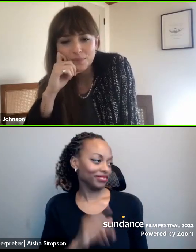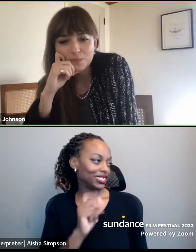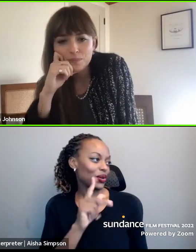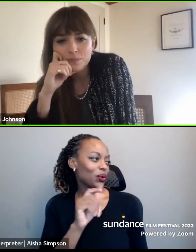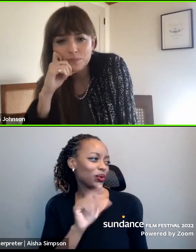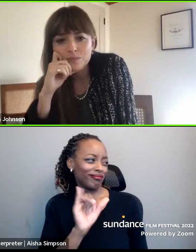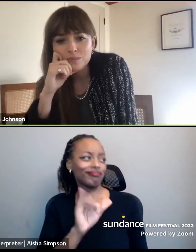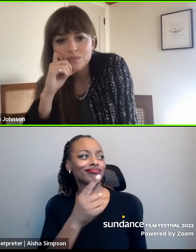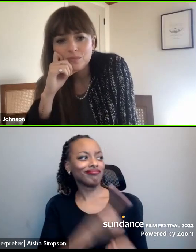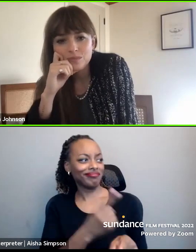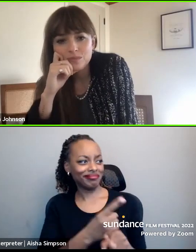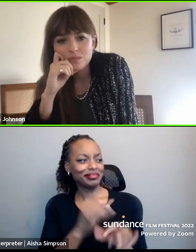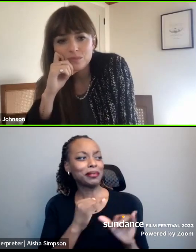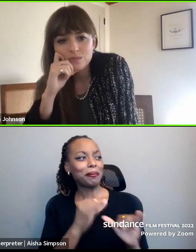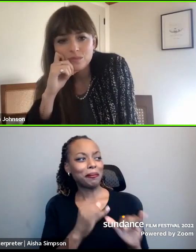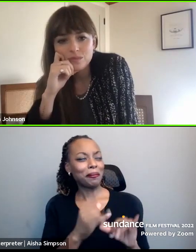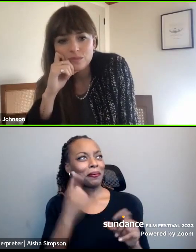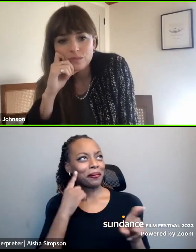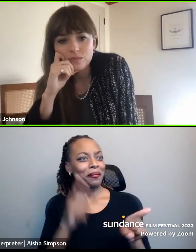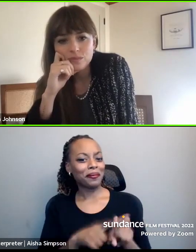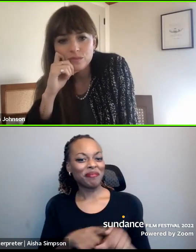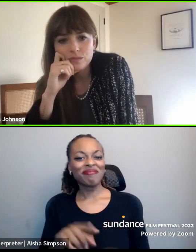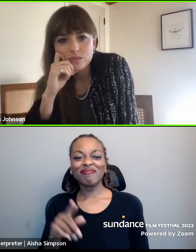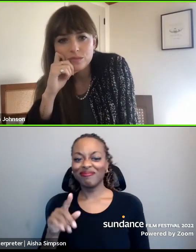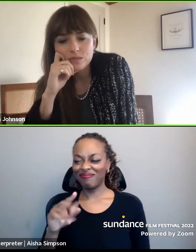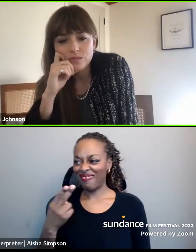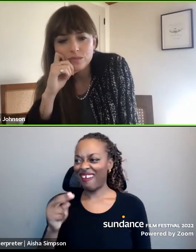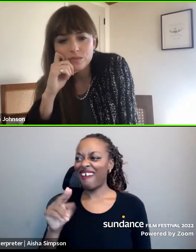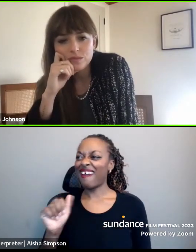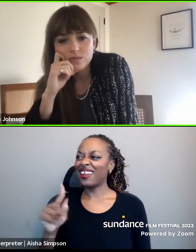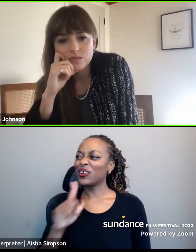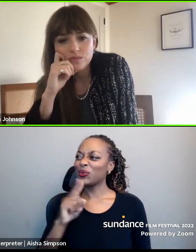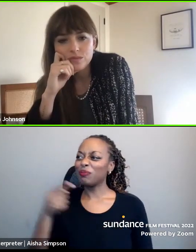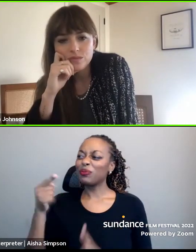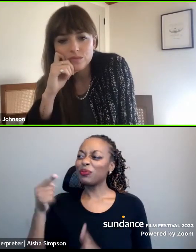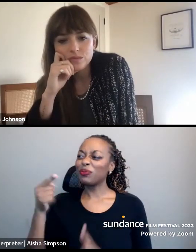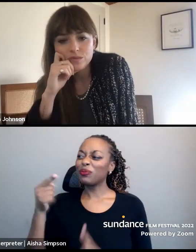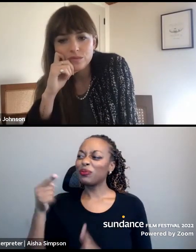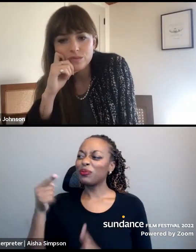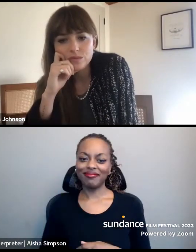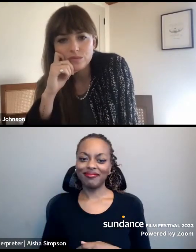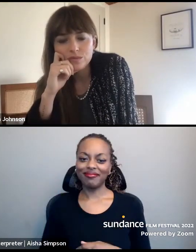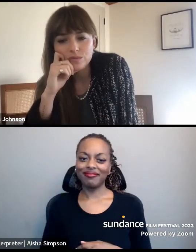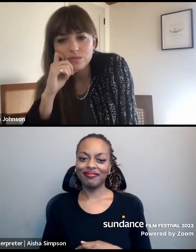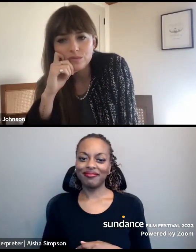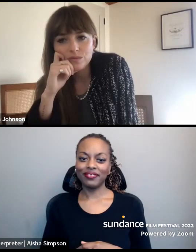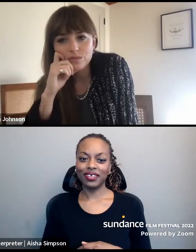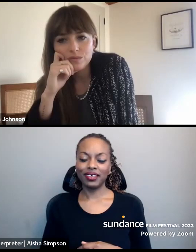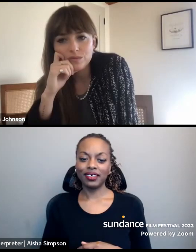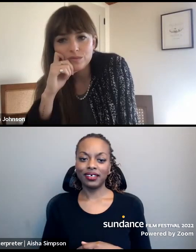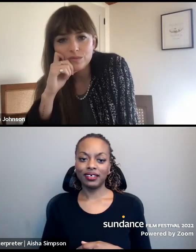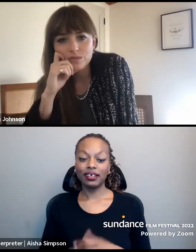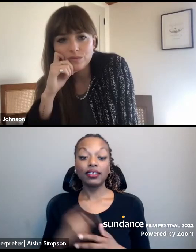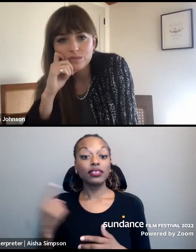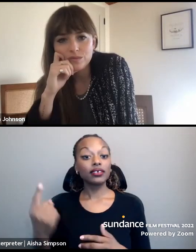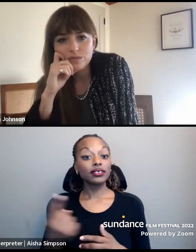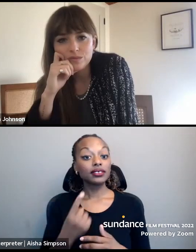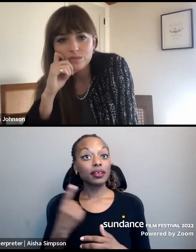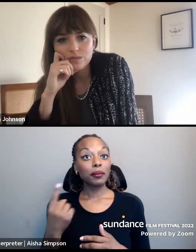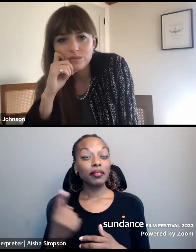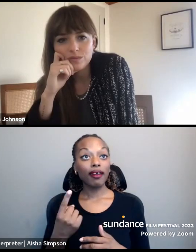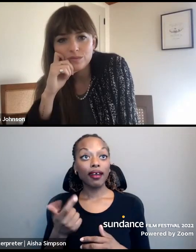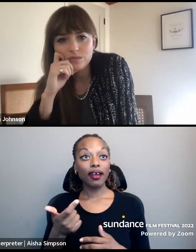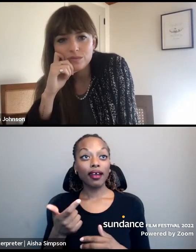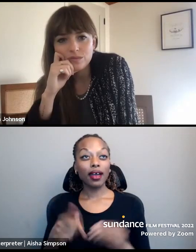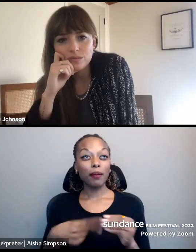call. Yeah, I wouldn't even have thought of that right now. That there's, there's something about watching both of those films,